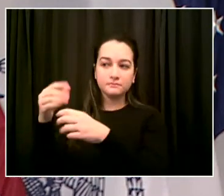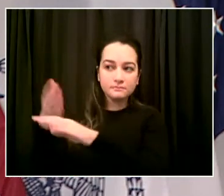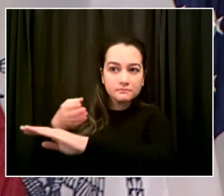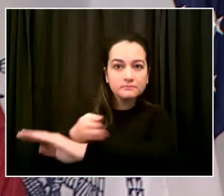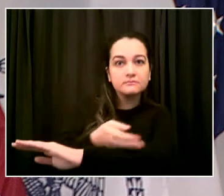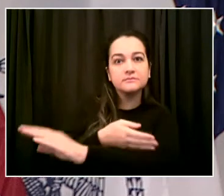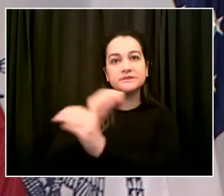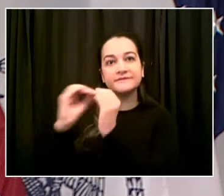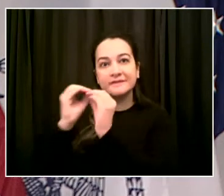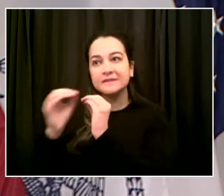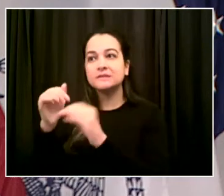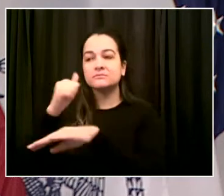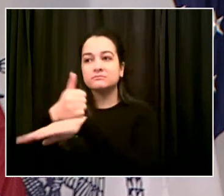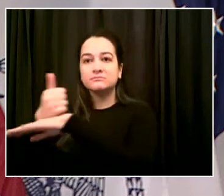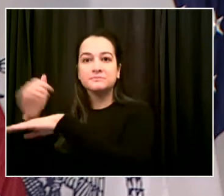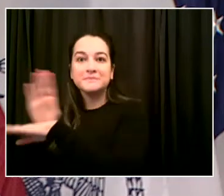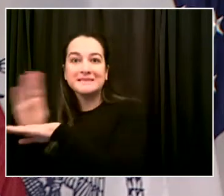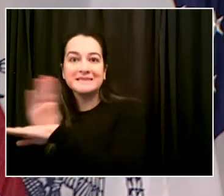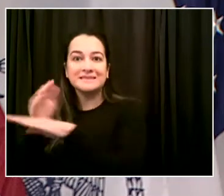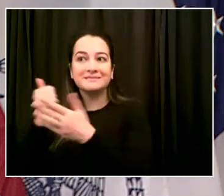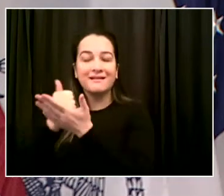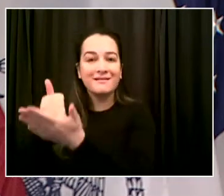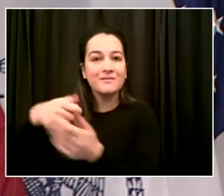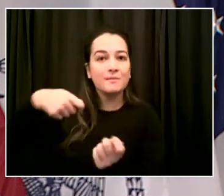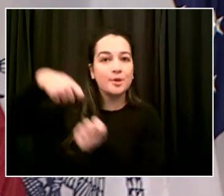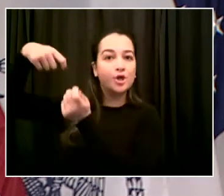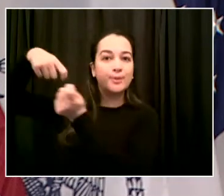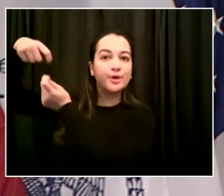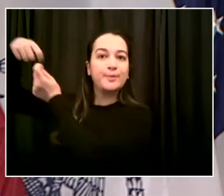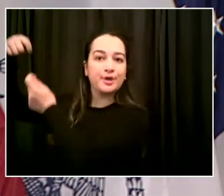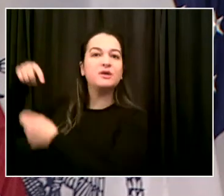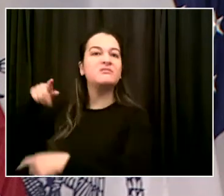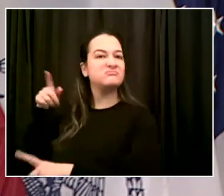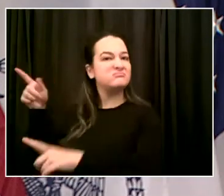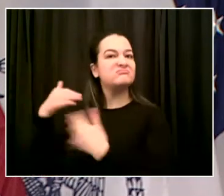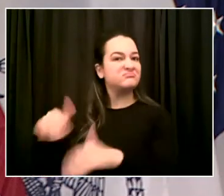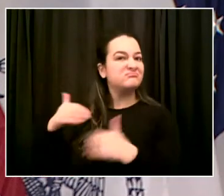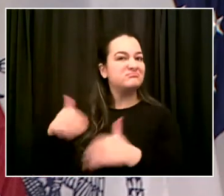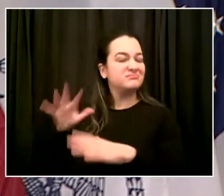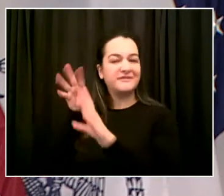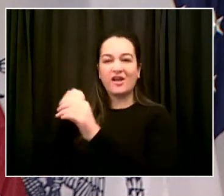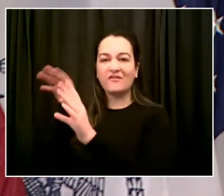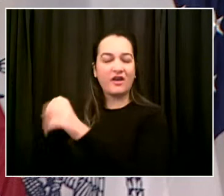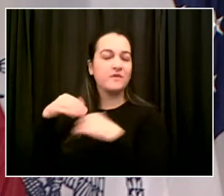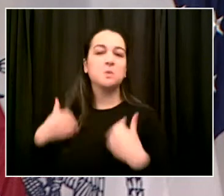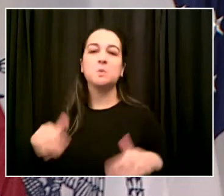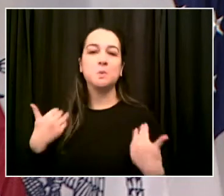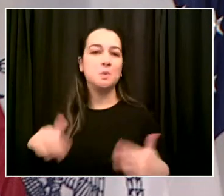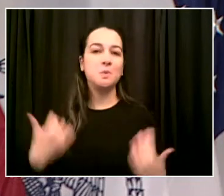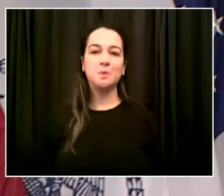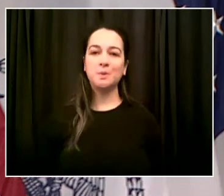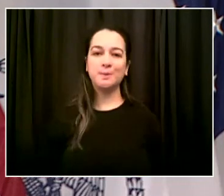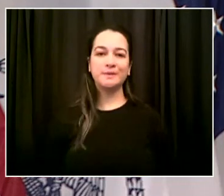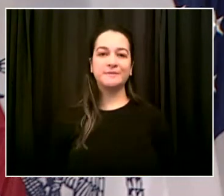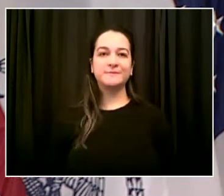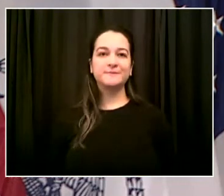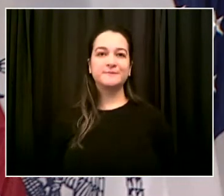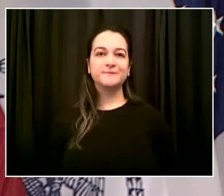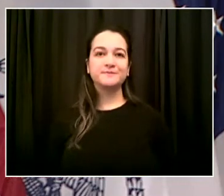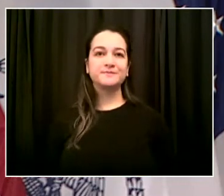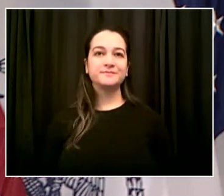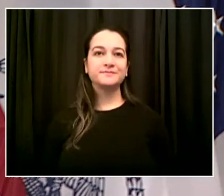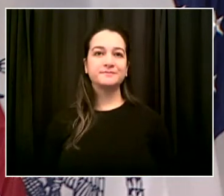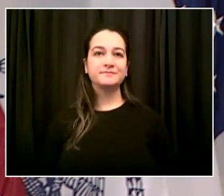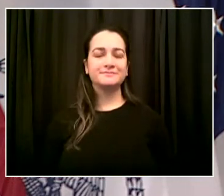engine and make it work even better and connect it more deeply to the surrounding communities and ensure there was equity in the job development